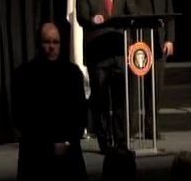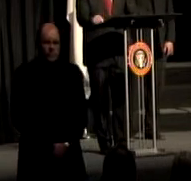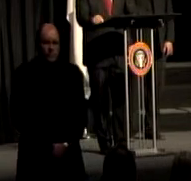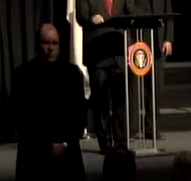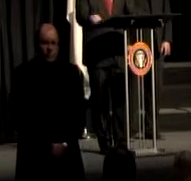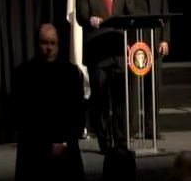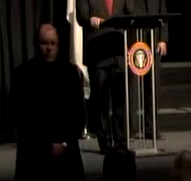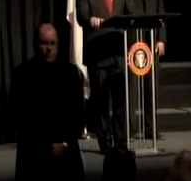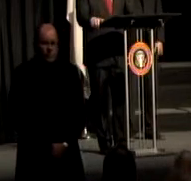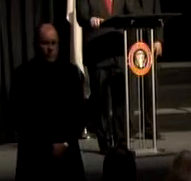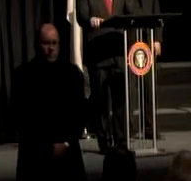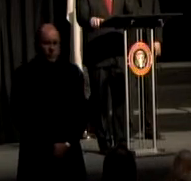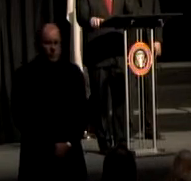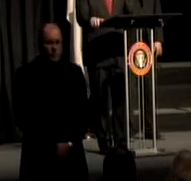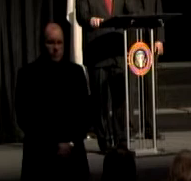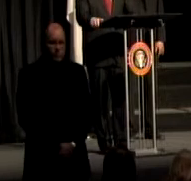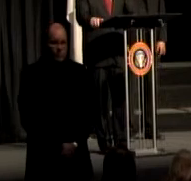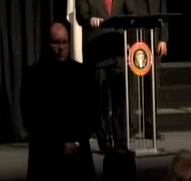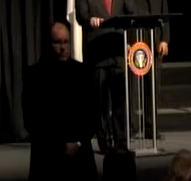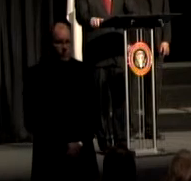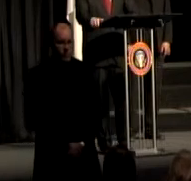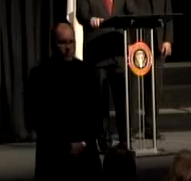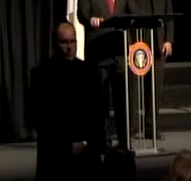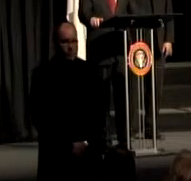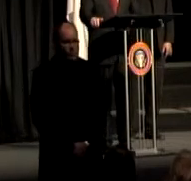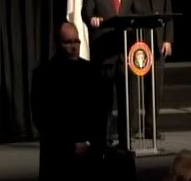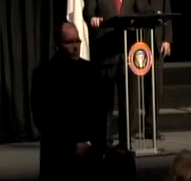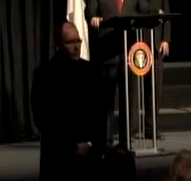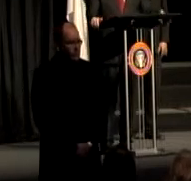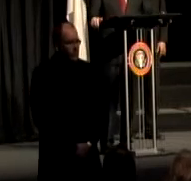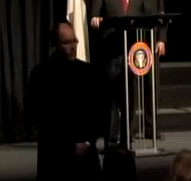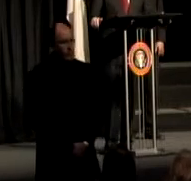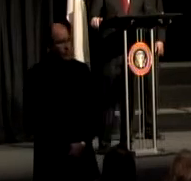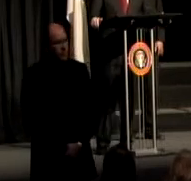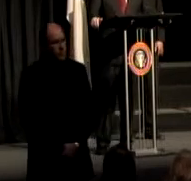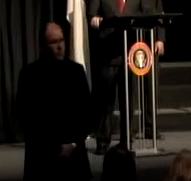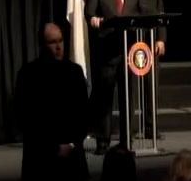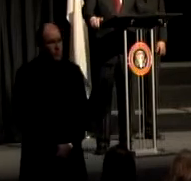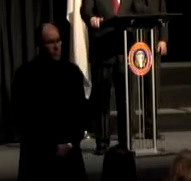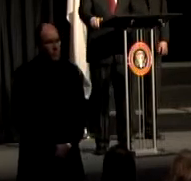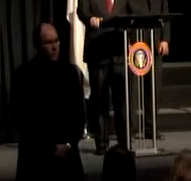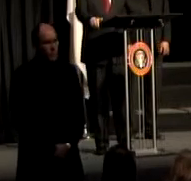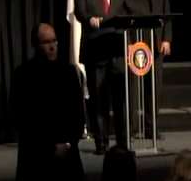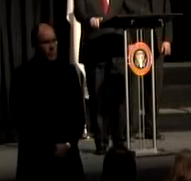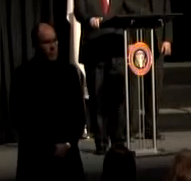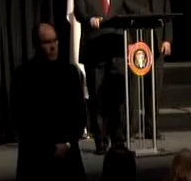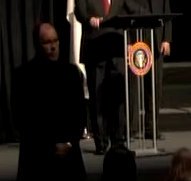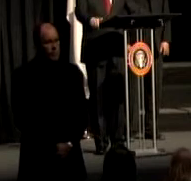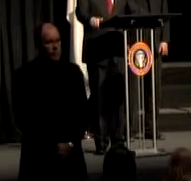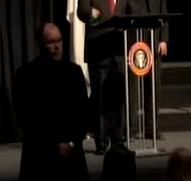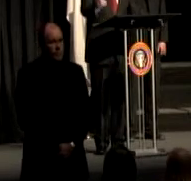off a story about a woman at the well a Samaritan woman she just talked to Jesus